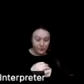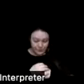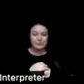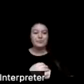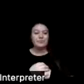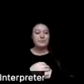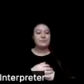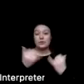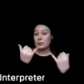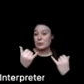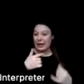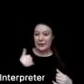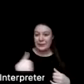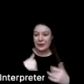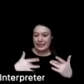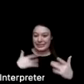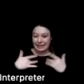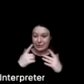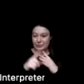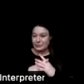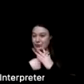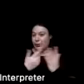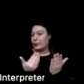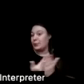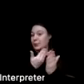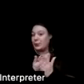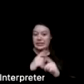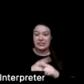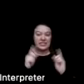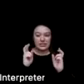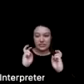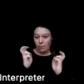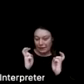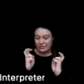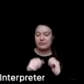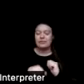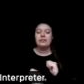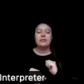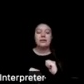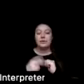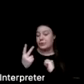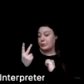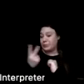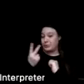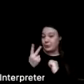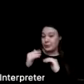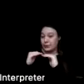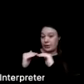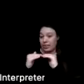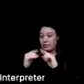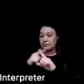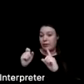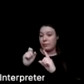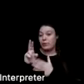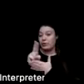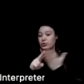at a slightly different topic than what we've done over the past year. We are joined by 2 of our colleagues from the University of California at Santa